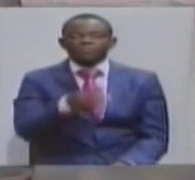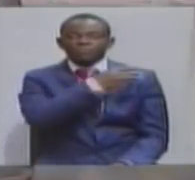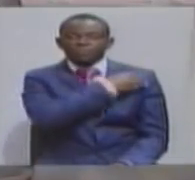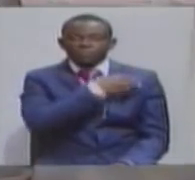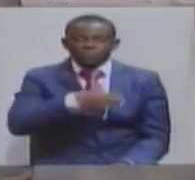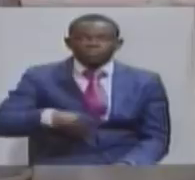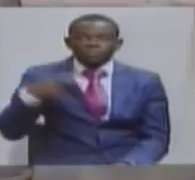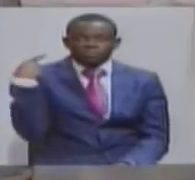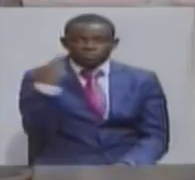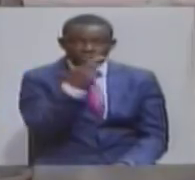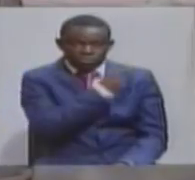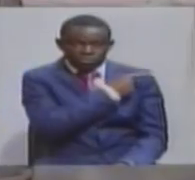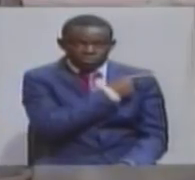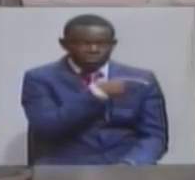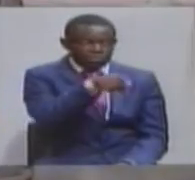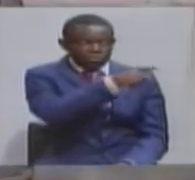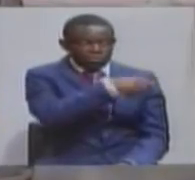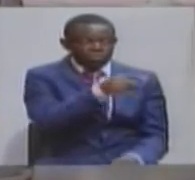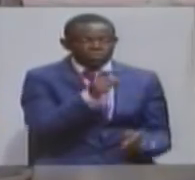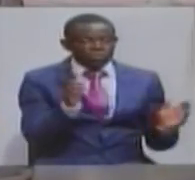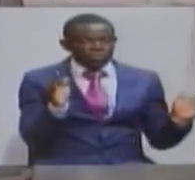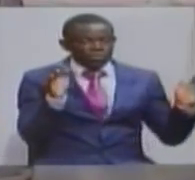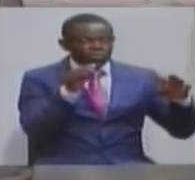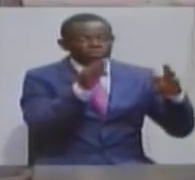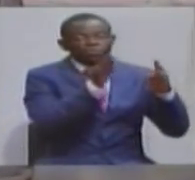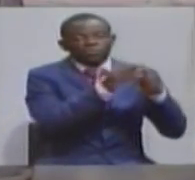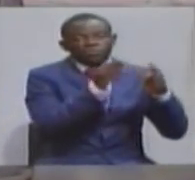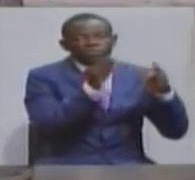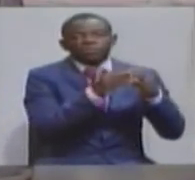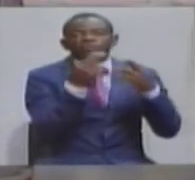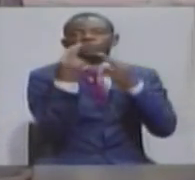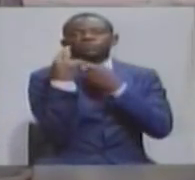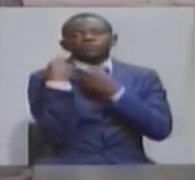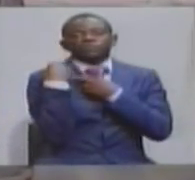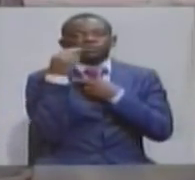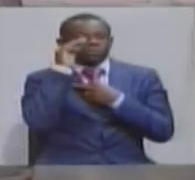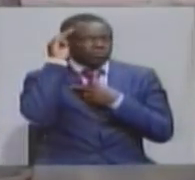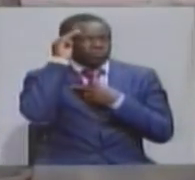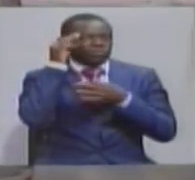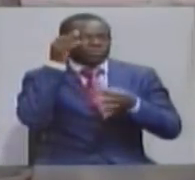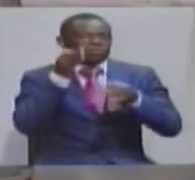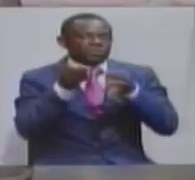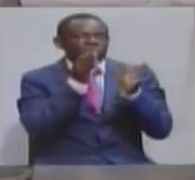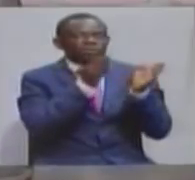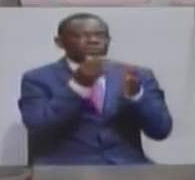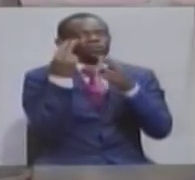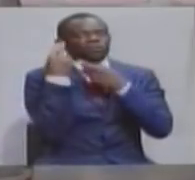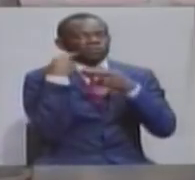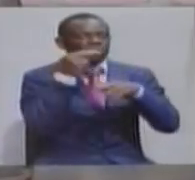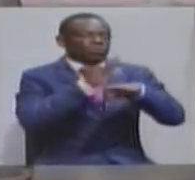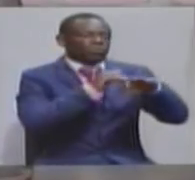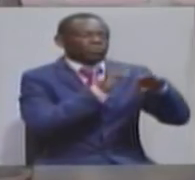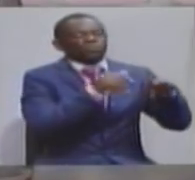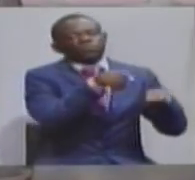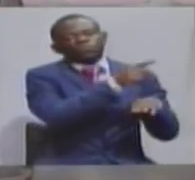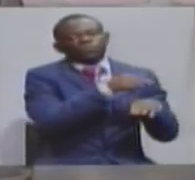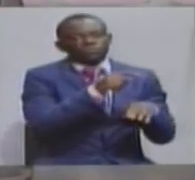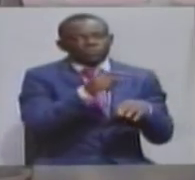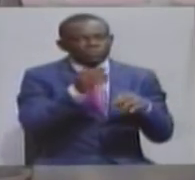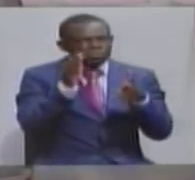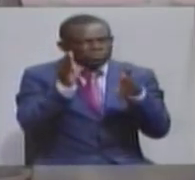Justice. The meeting of Secretaries General will be facilitated by ZCID. The Summit